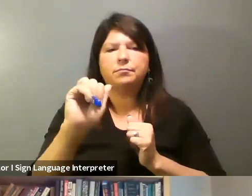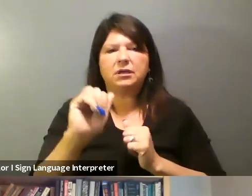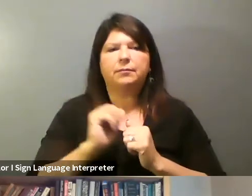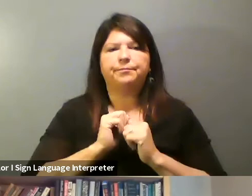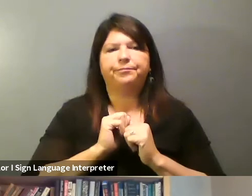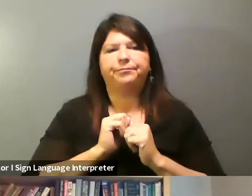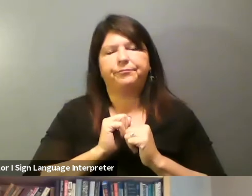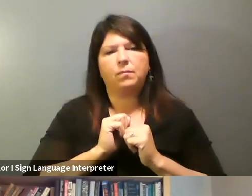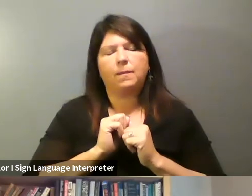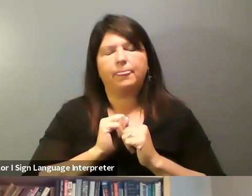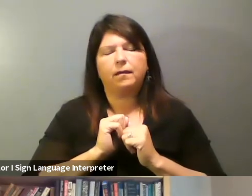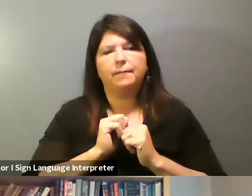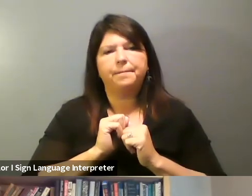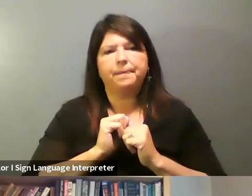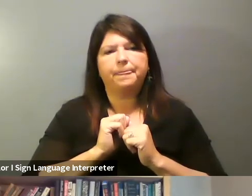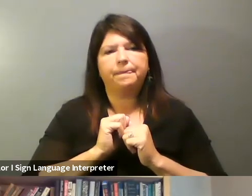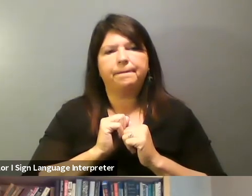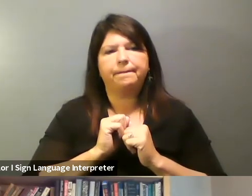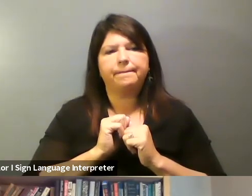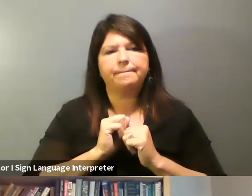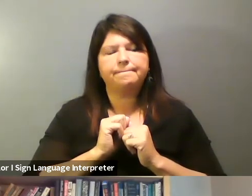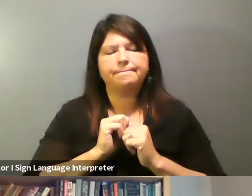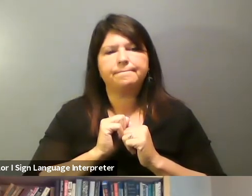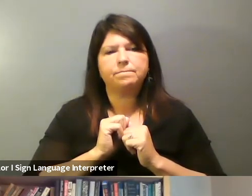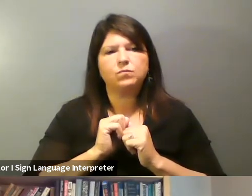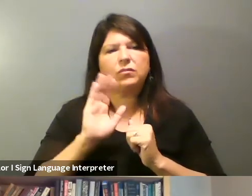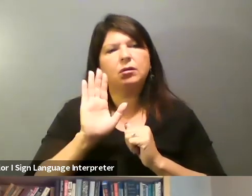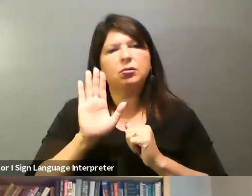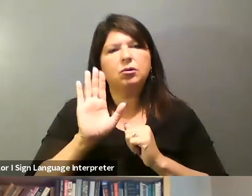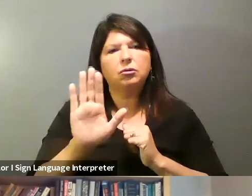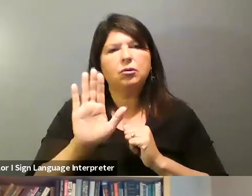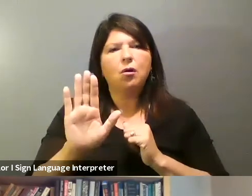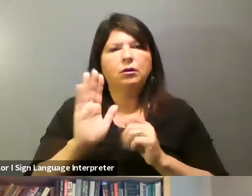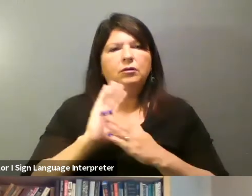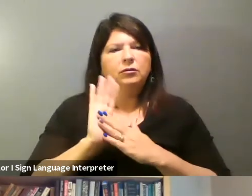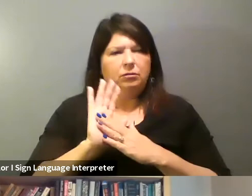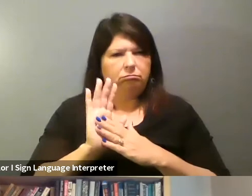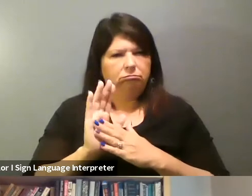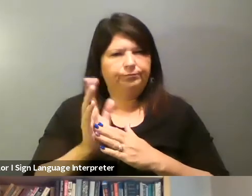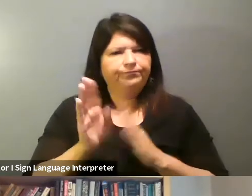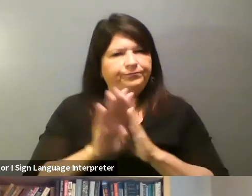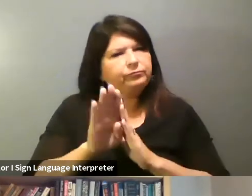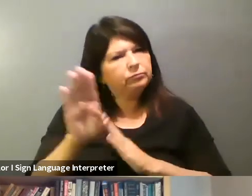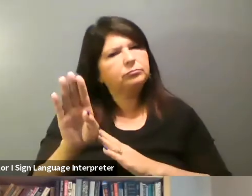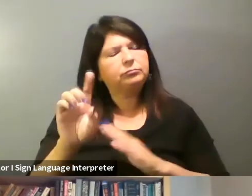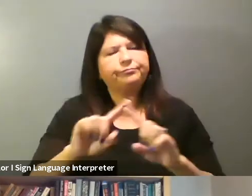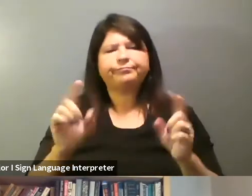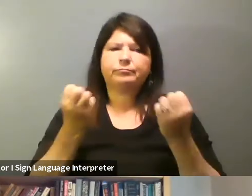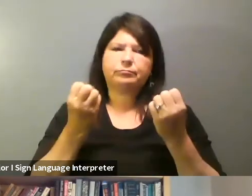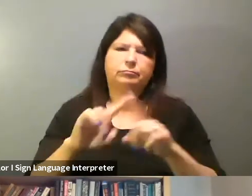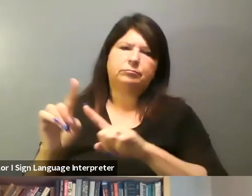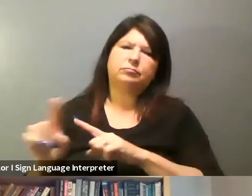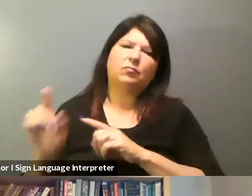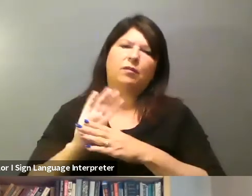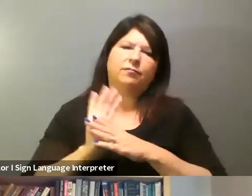with this film, in terms of, I guess, developing it, I mean, all filmmakers have some type of